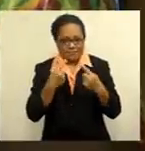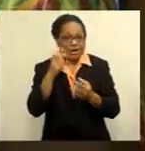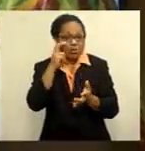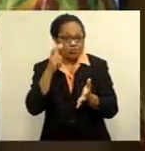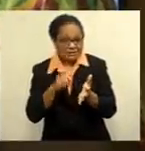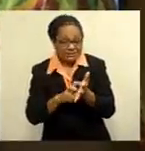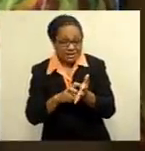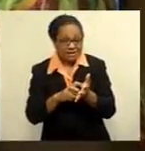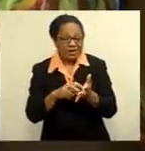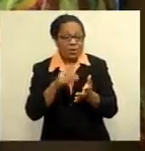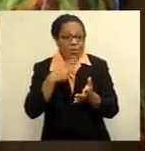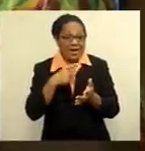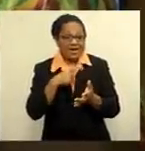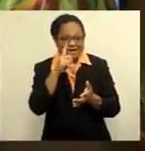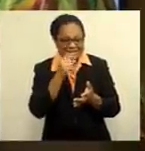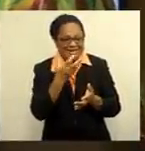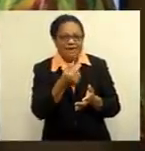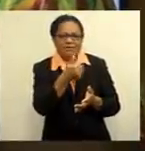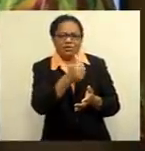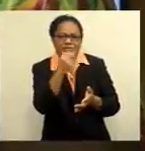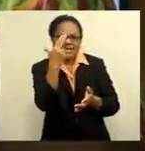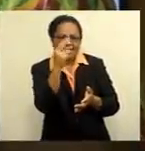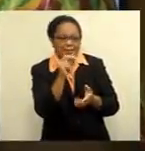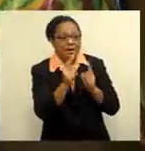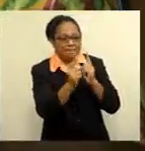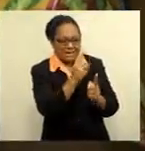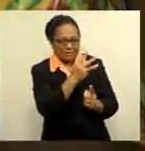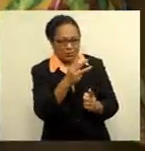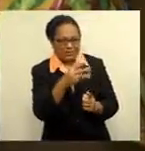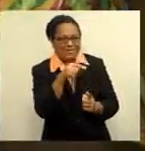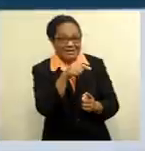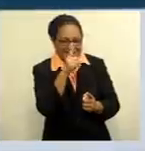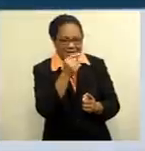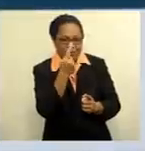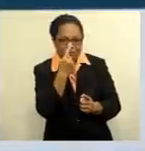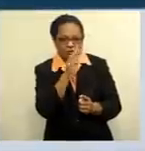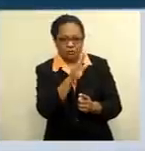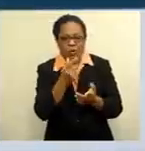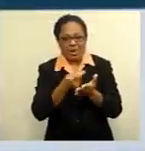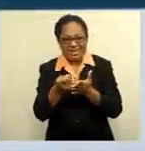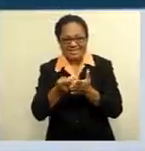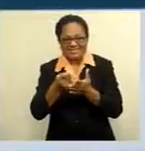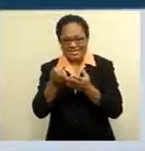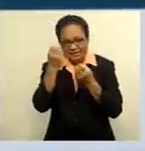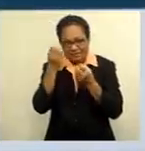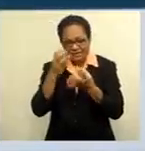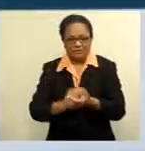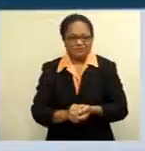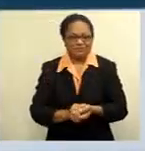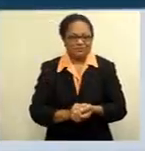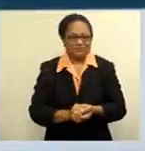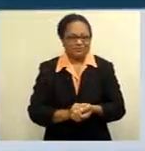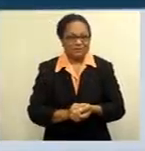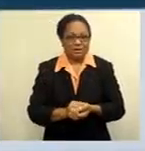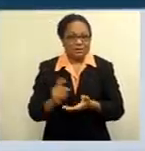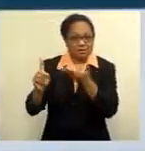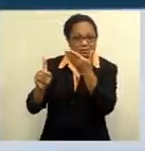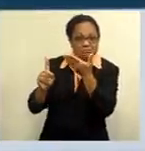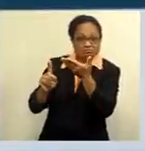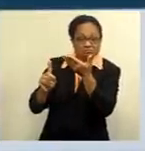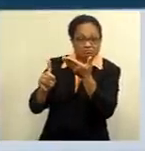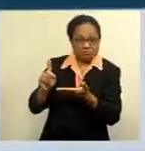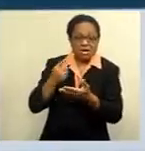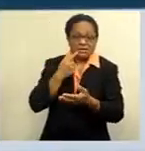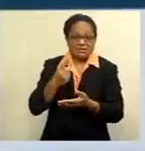username and password and to be able to view their lease information. Anticipated these initiatives essentially